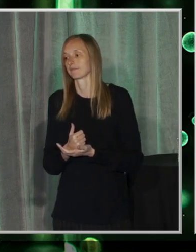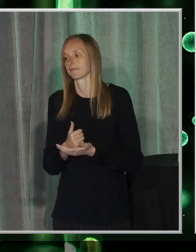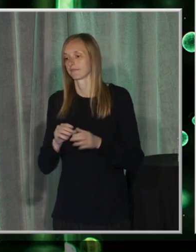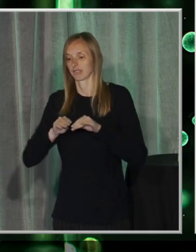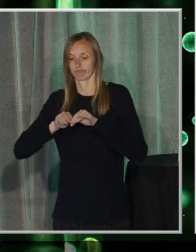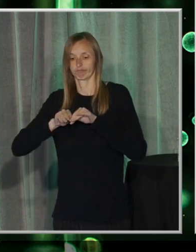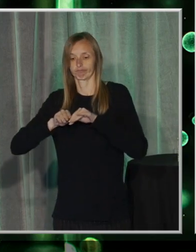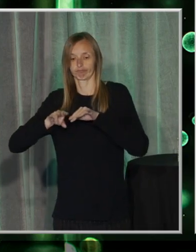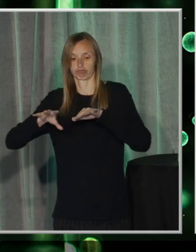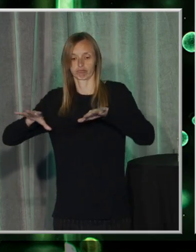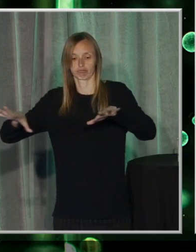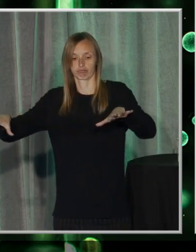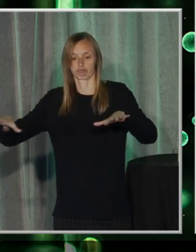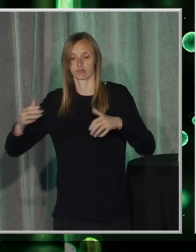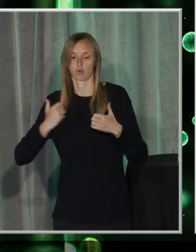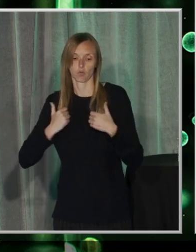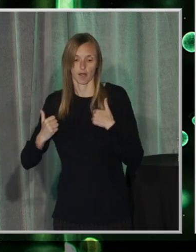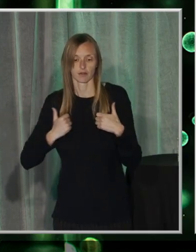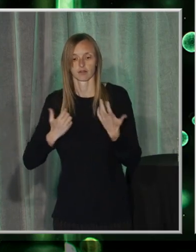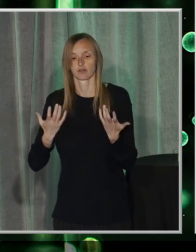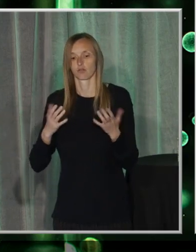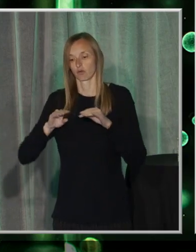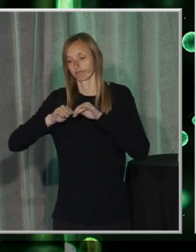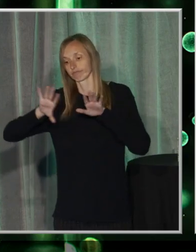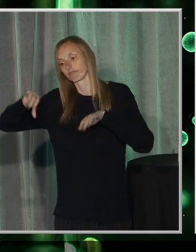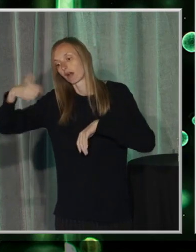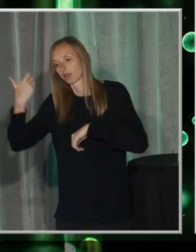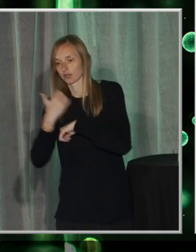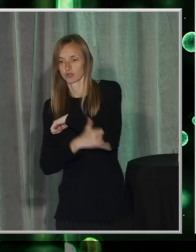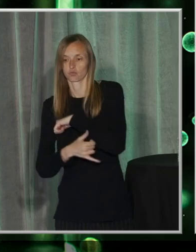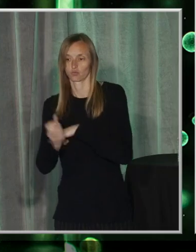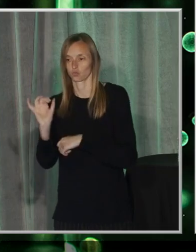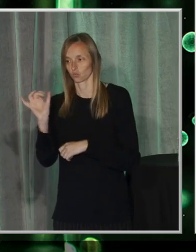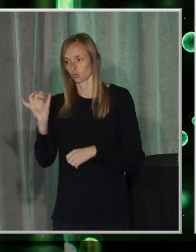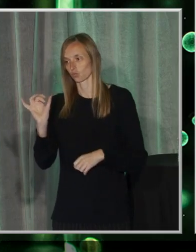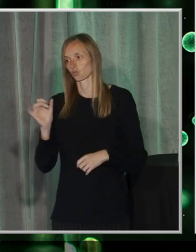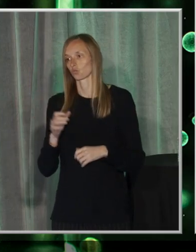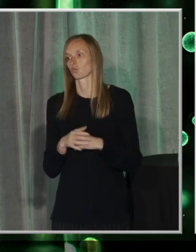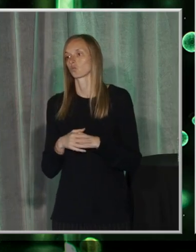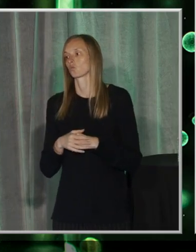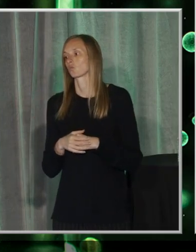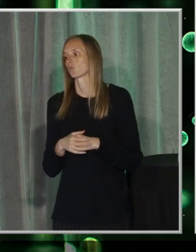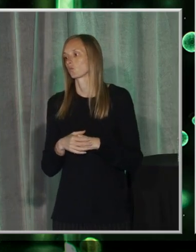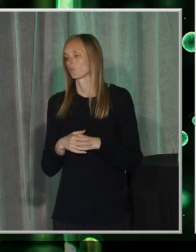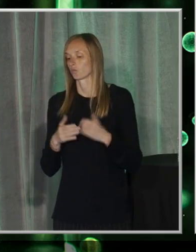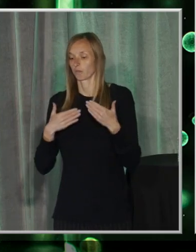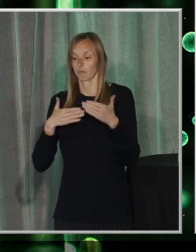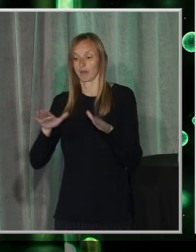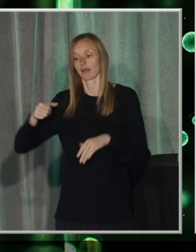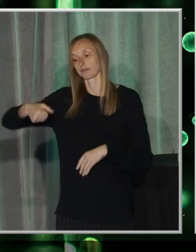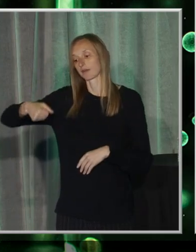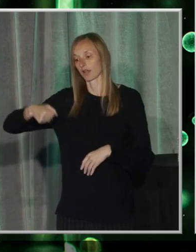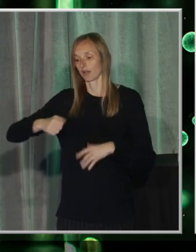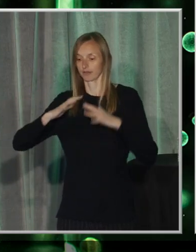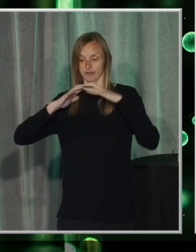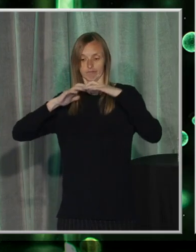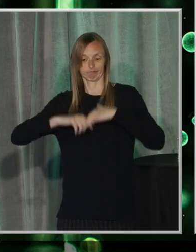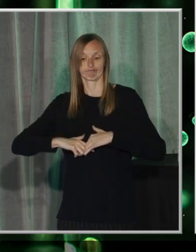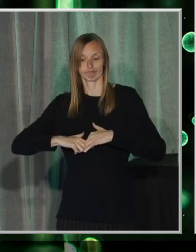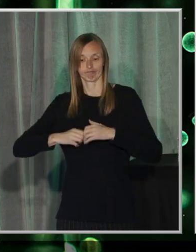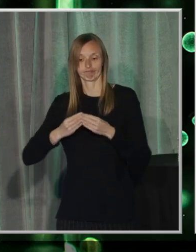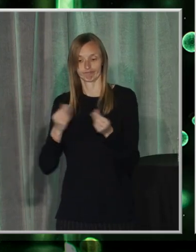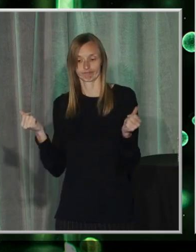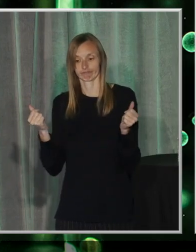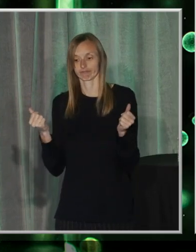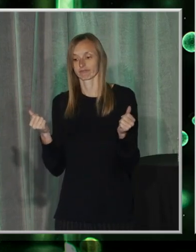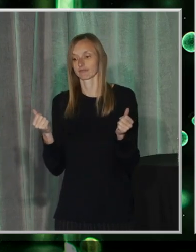spread in the country or even outside of the country. And as our packages will be biodegradable, I think we'll